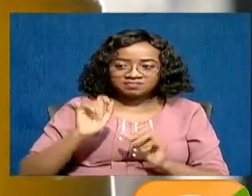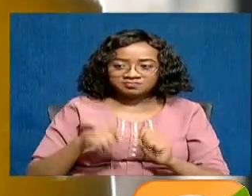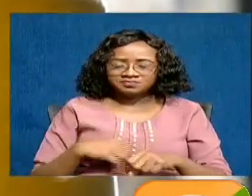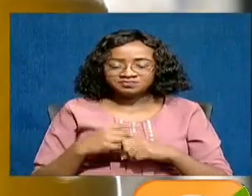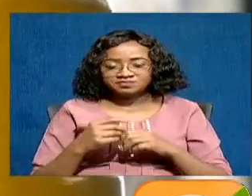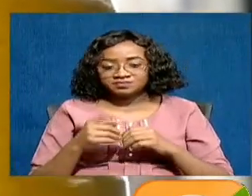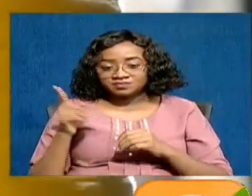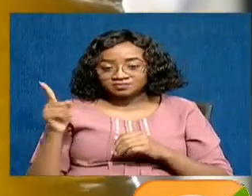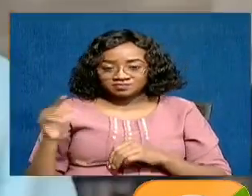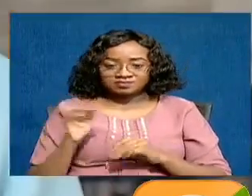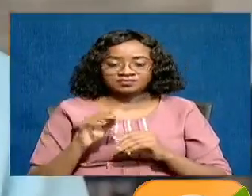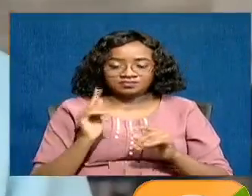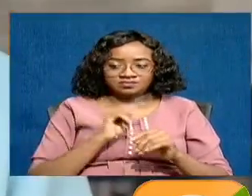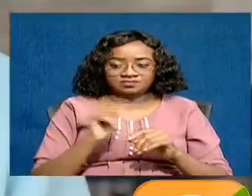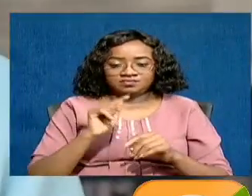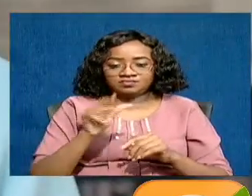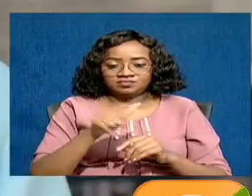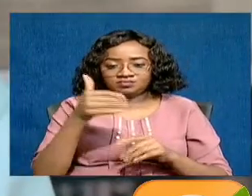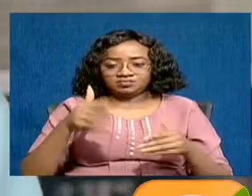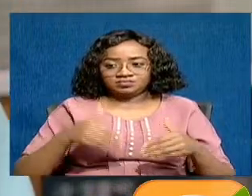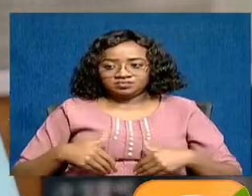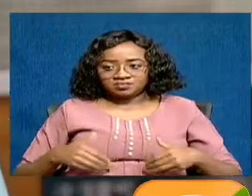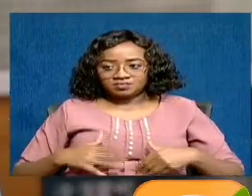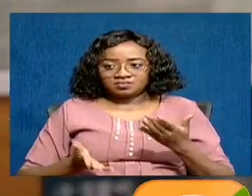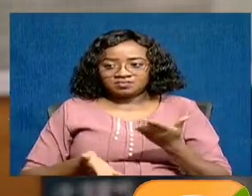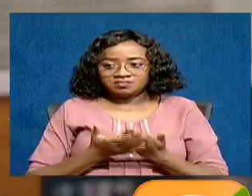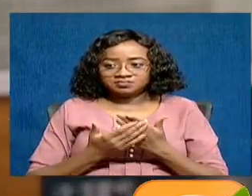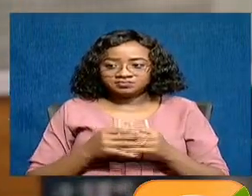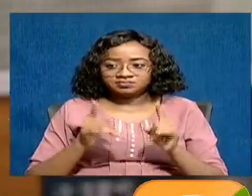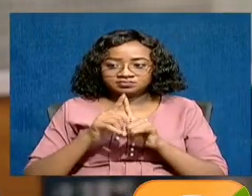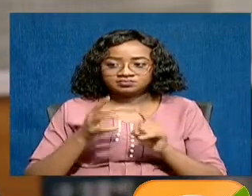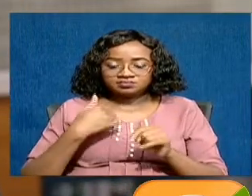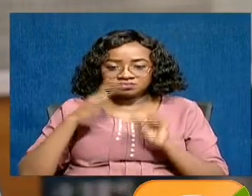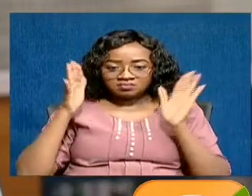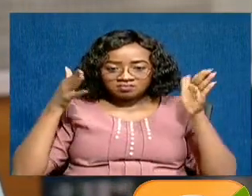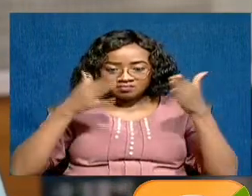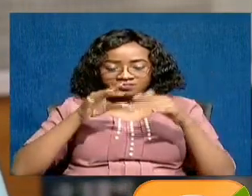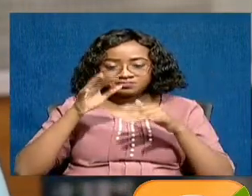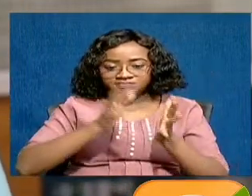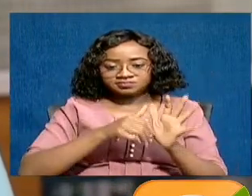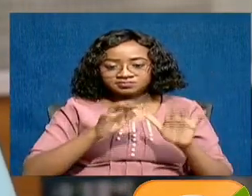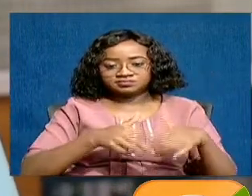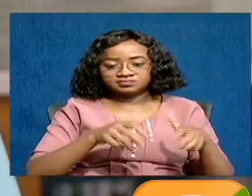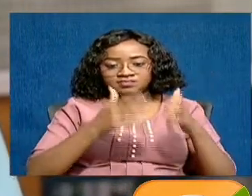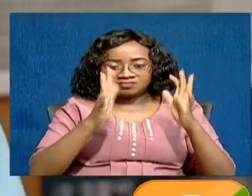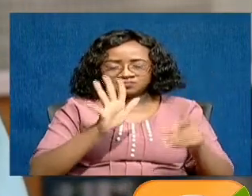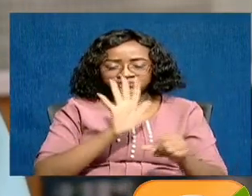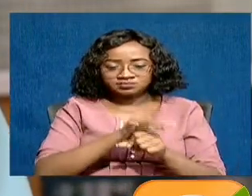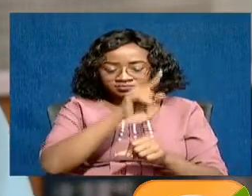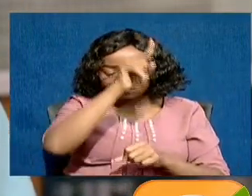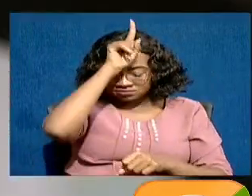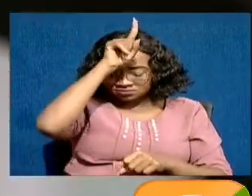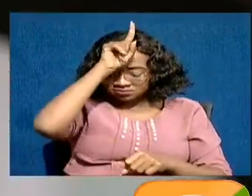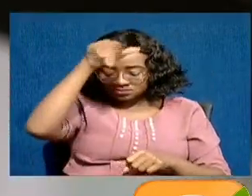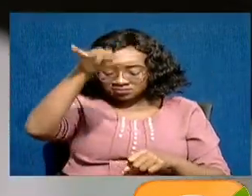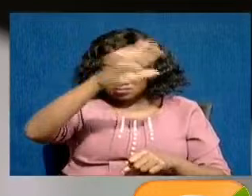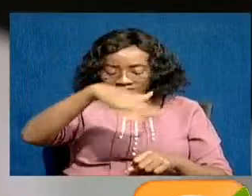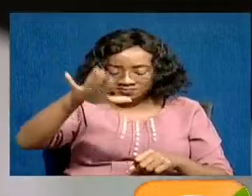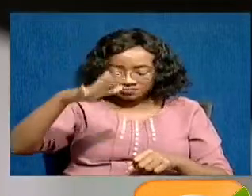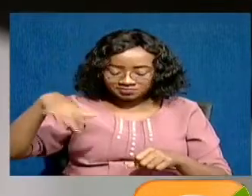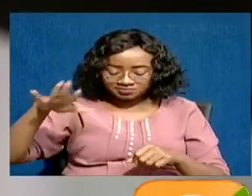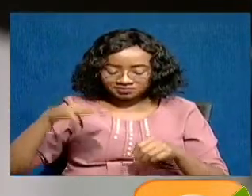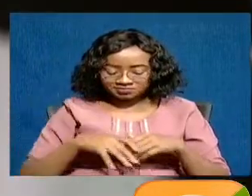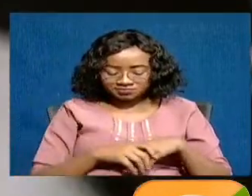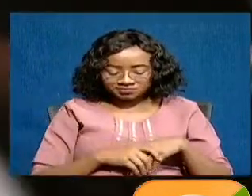becoming self-sufficient. We are targeting farmers who are in rural areas so that we can just create job opportunities in rural areas and also in